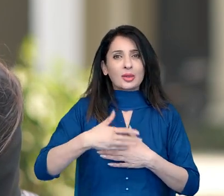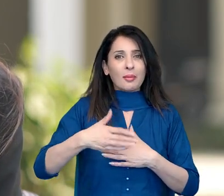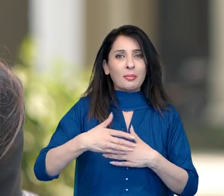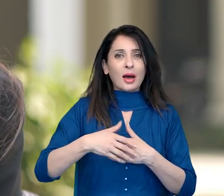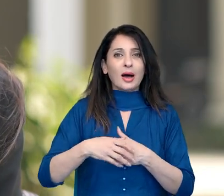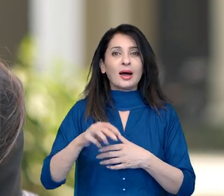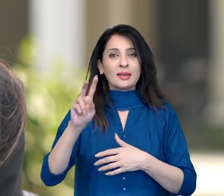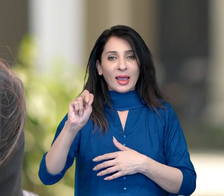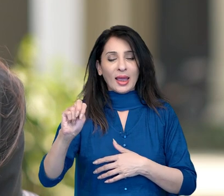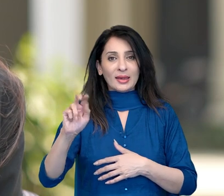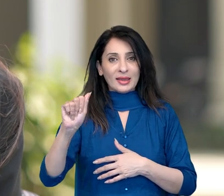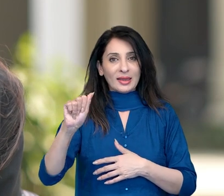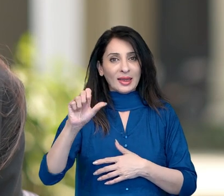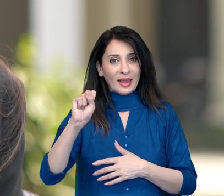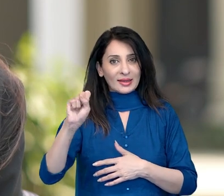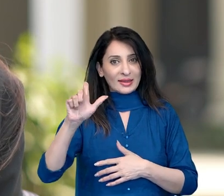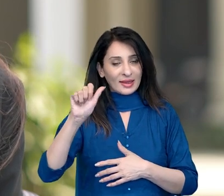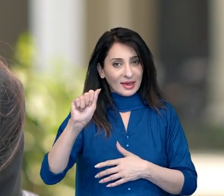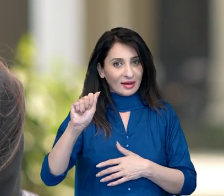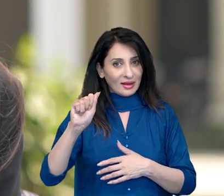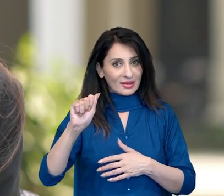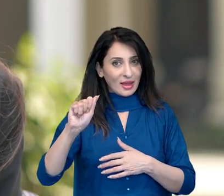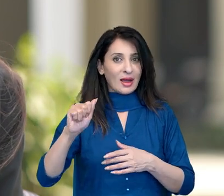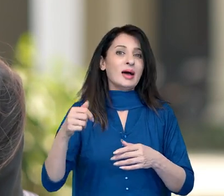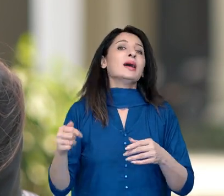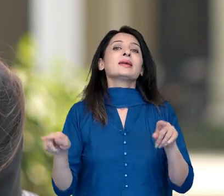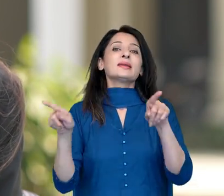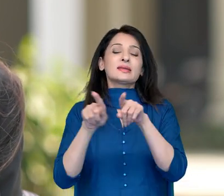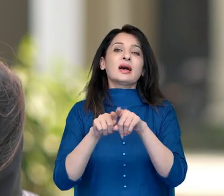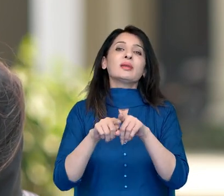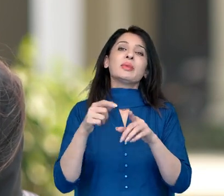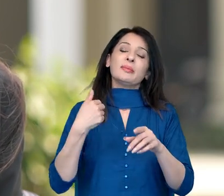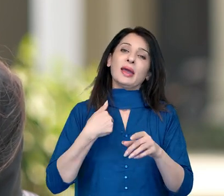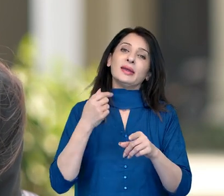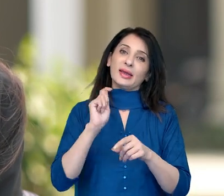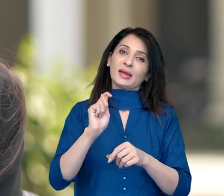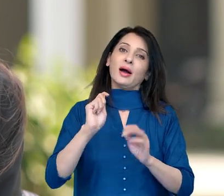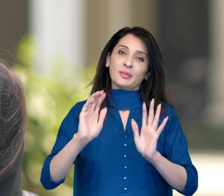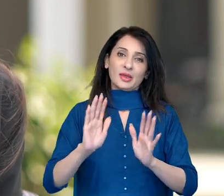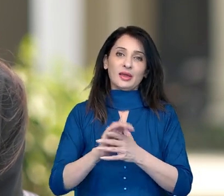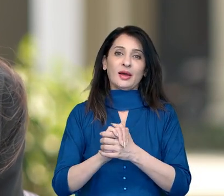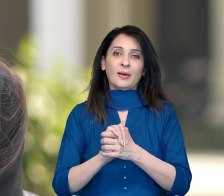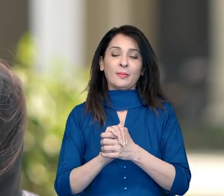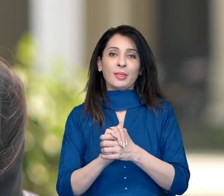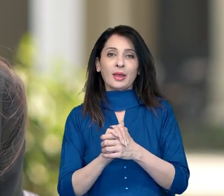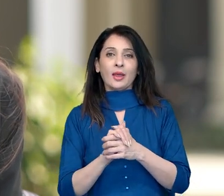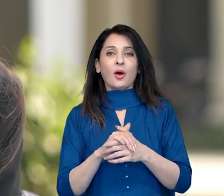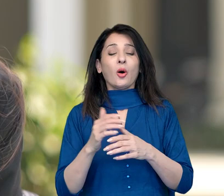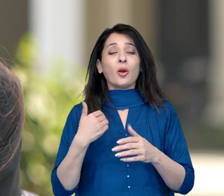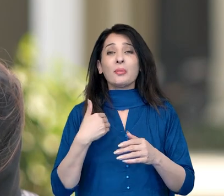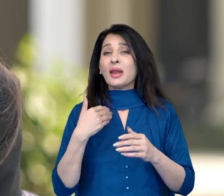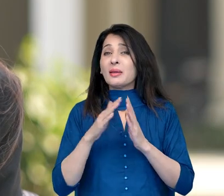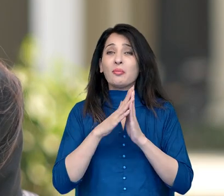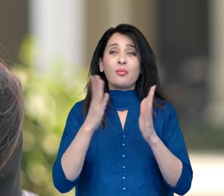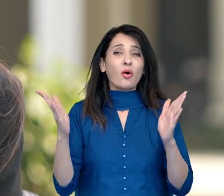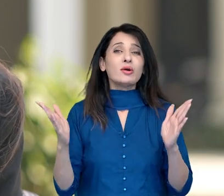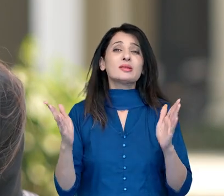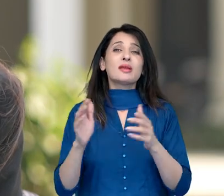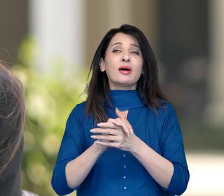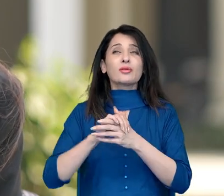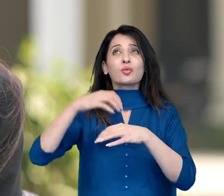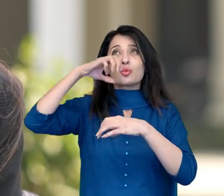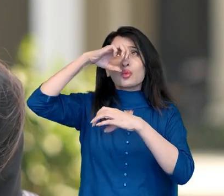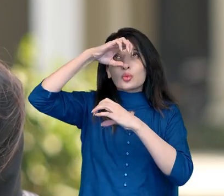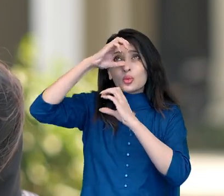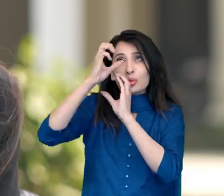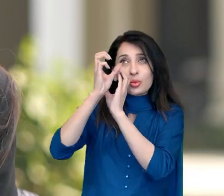met NASA Scholar Ambassador and Director, Sir John Sylvan, and I asked him so many questions about the James